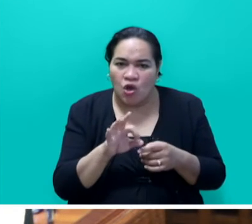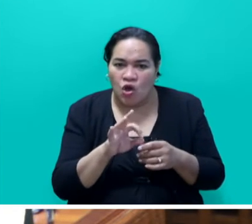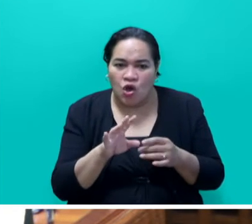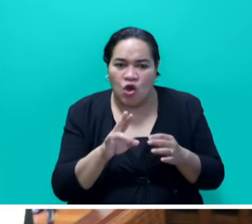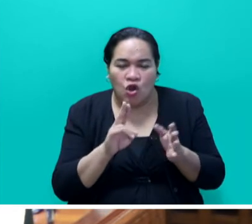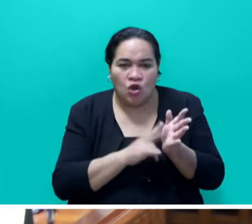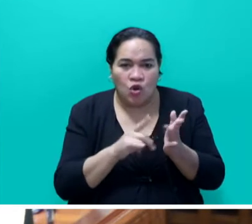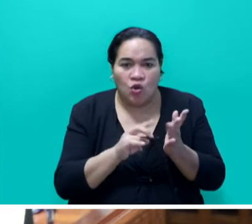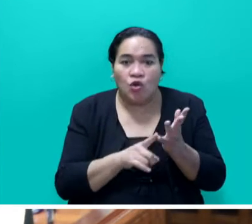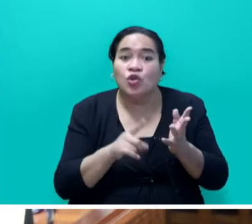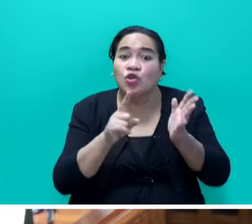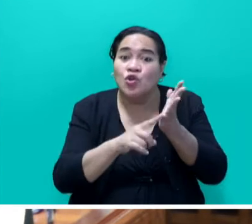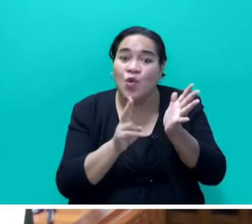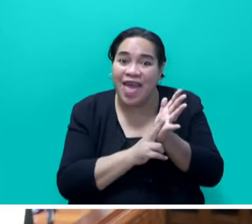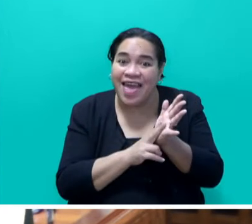mission, and